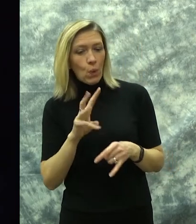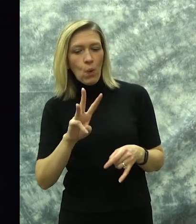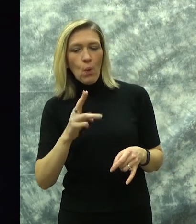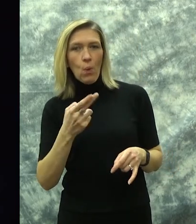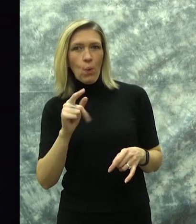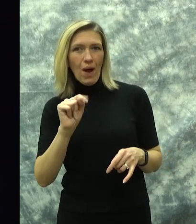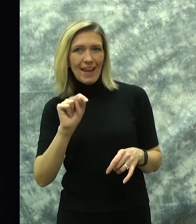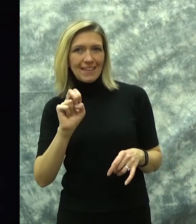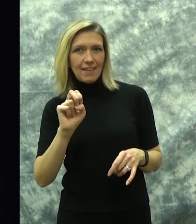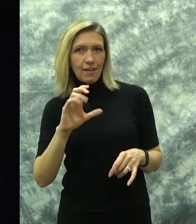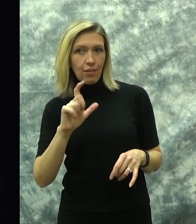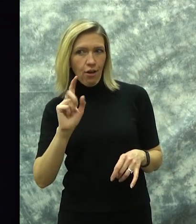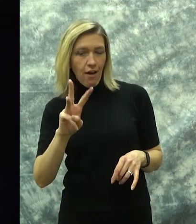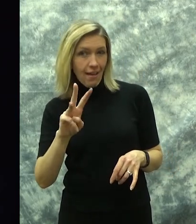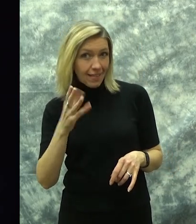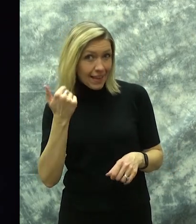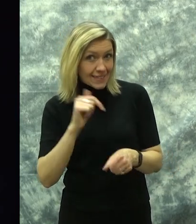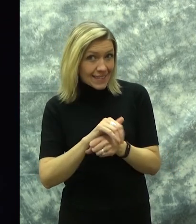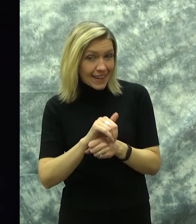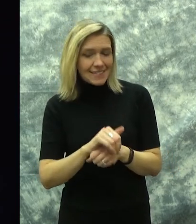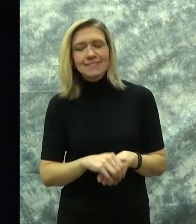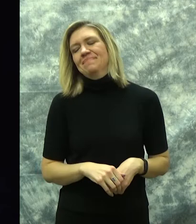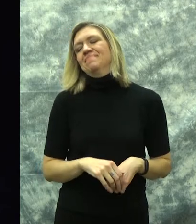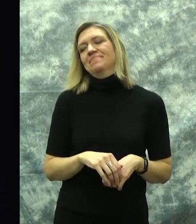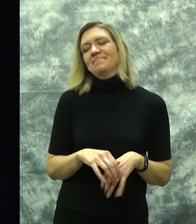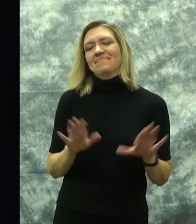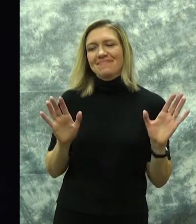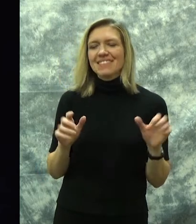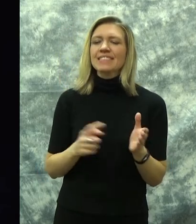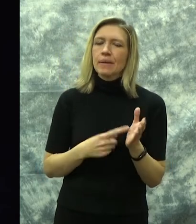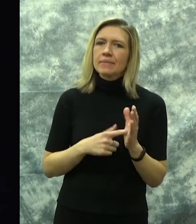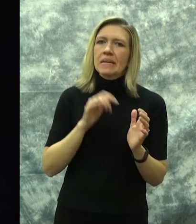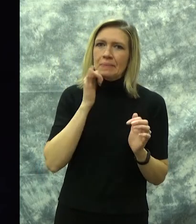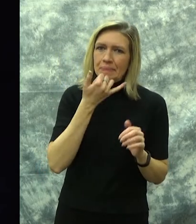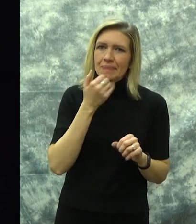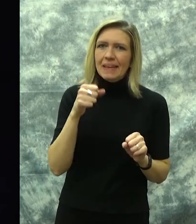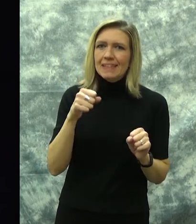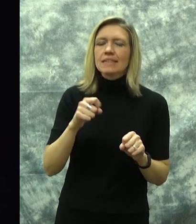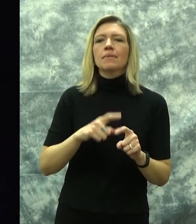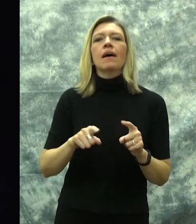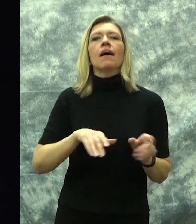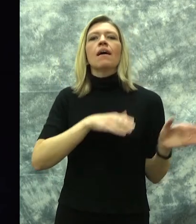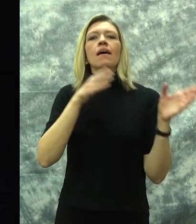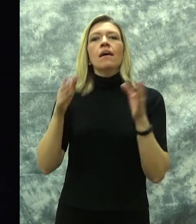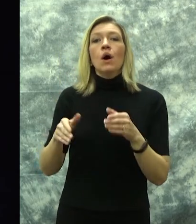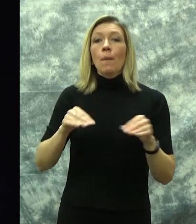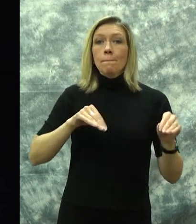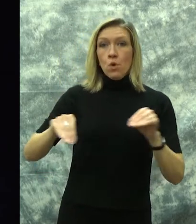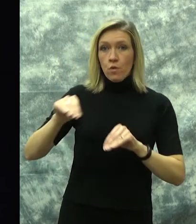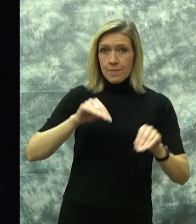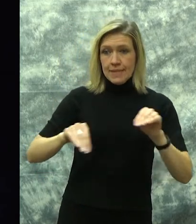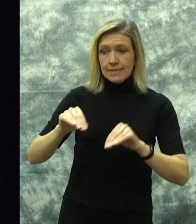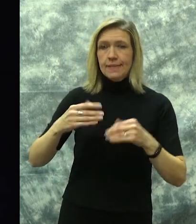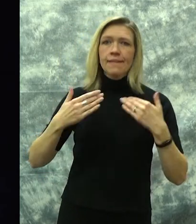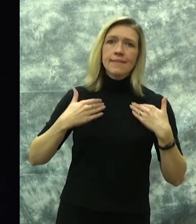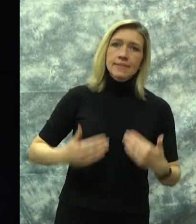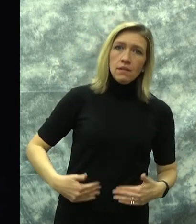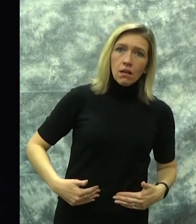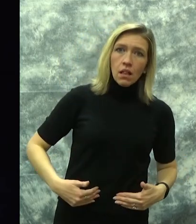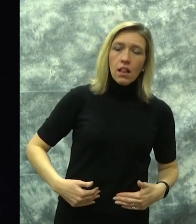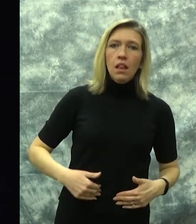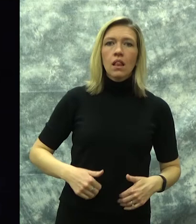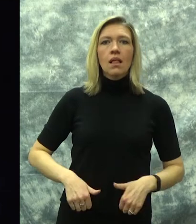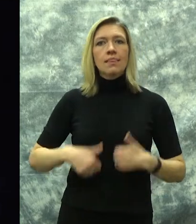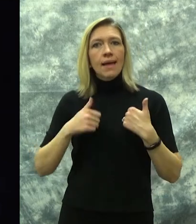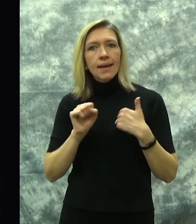got me. And then and movement, which is also physical and lifestyle, just more physical movement. I'm one of